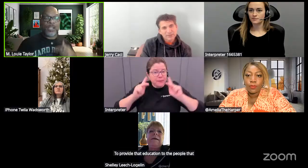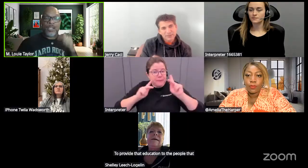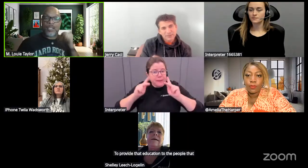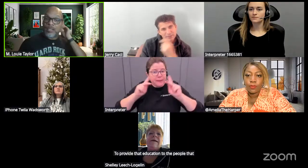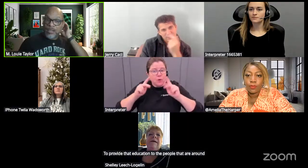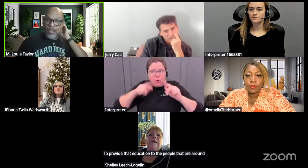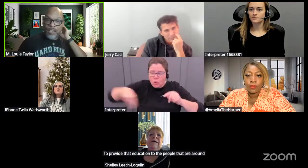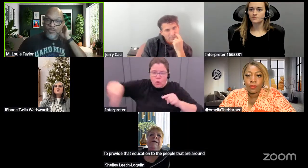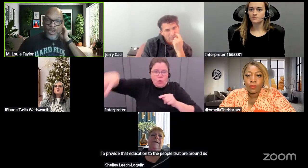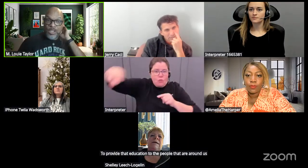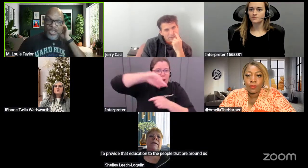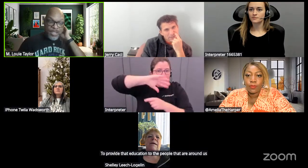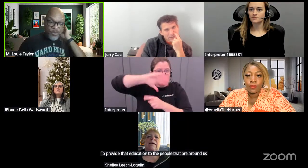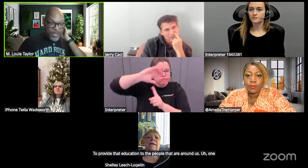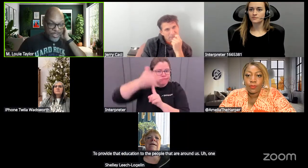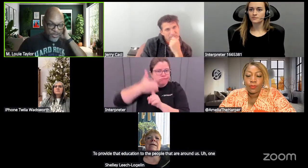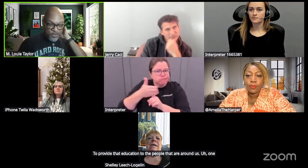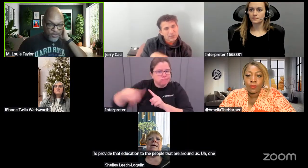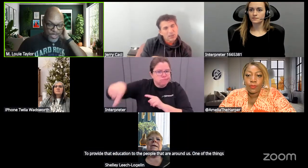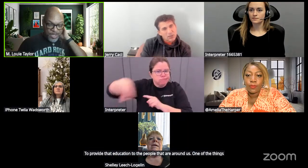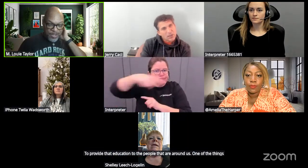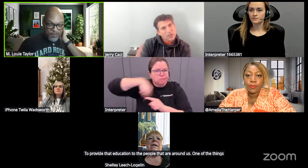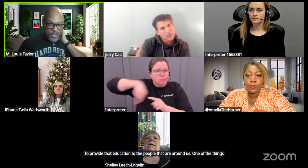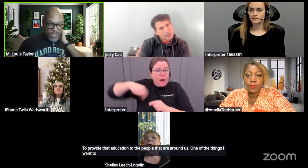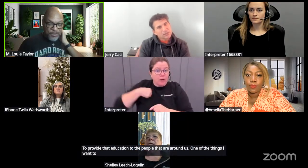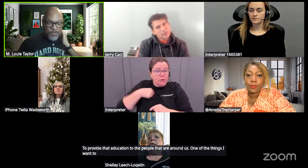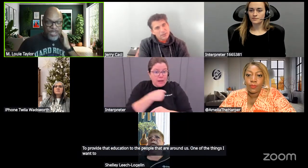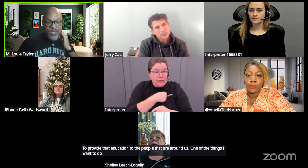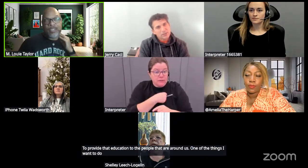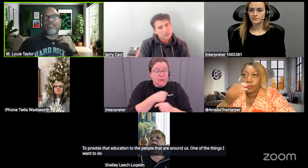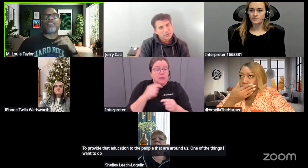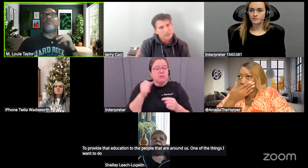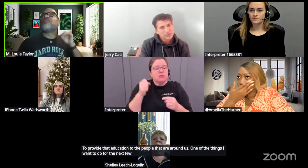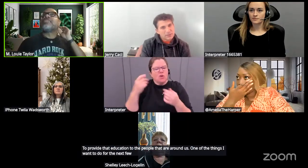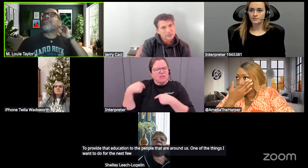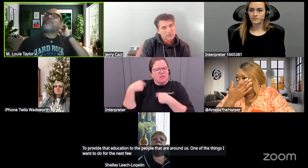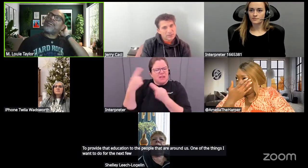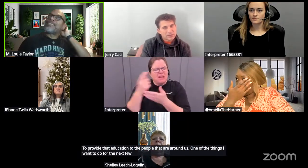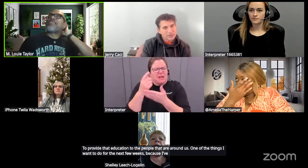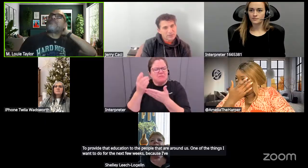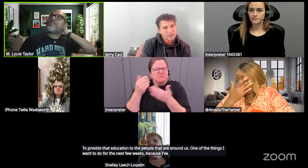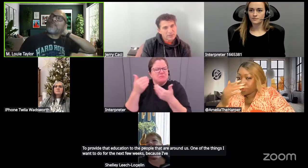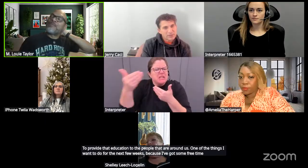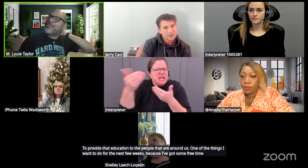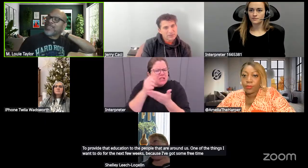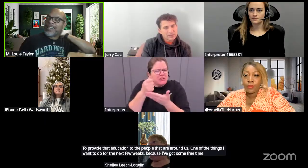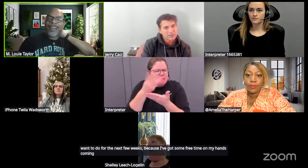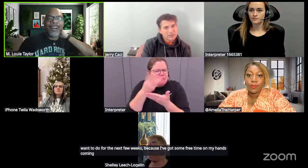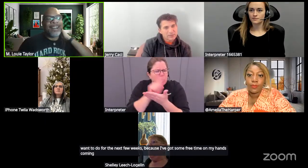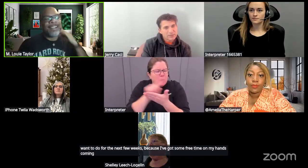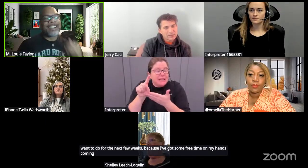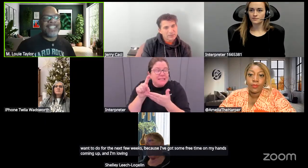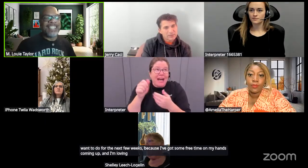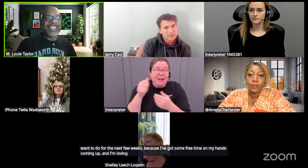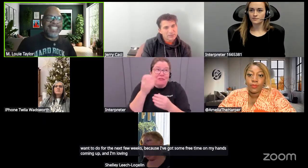around us. One of the things I want to do for the next few weeks, because I've got some free time on my hands coming up and I'm loving it.